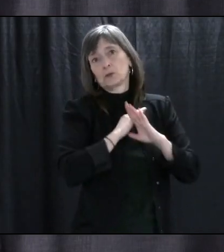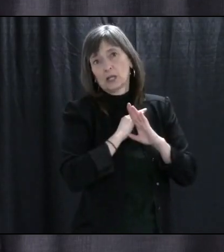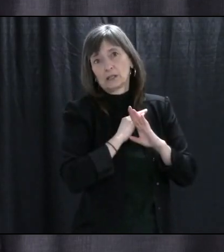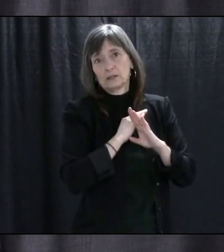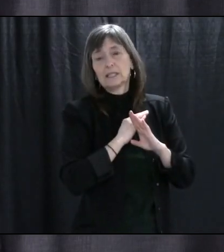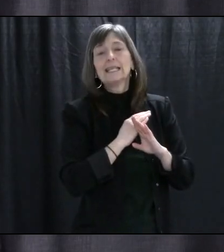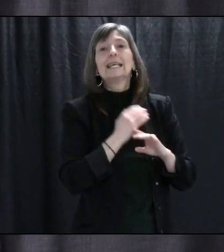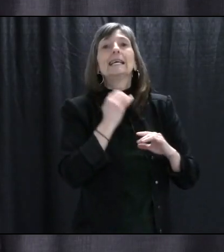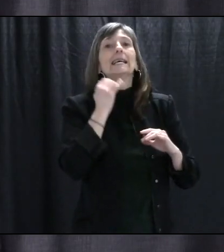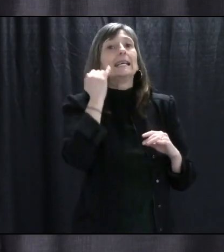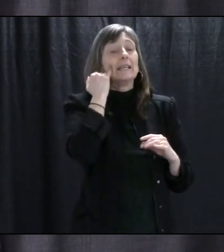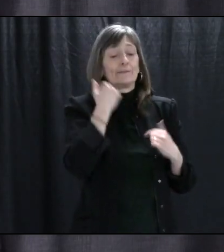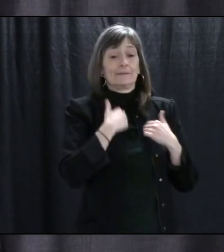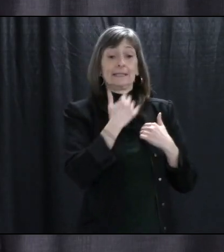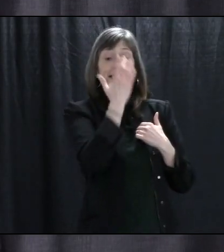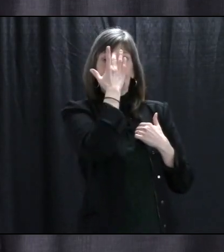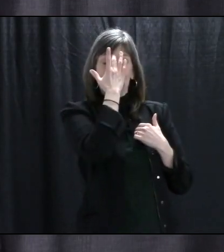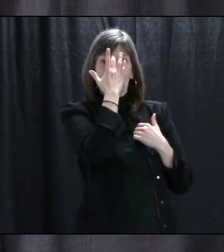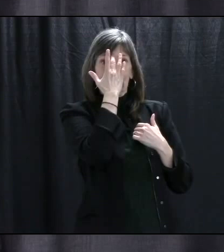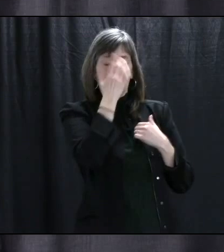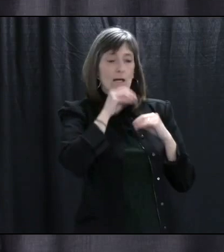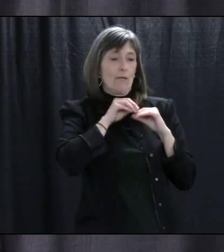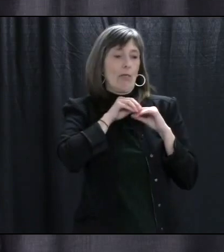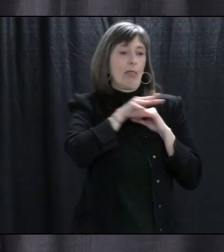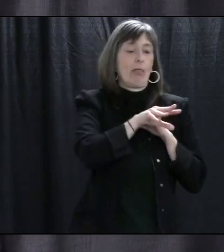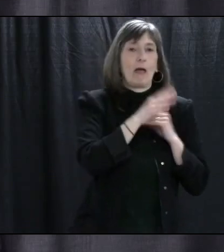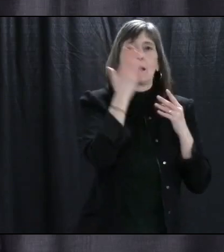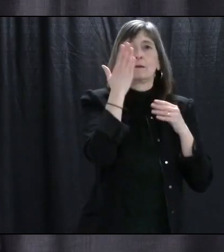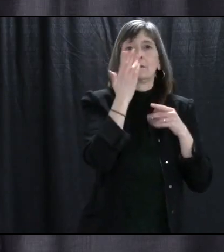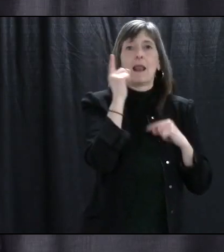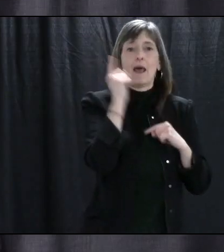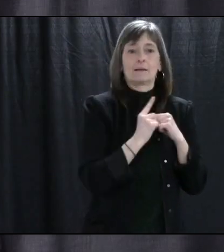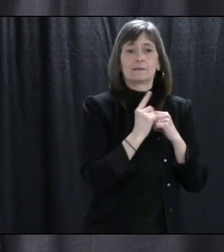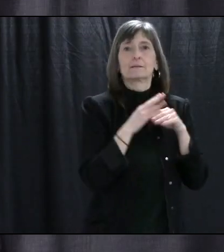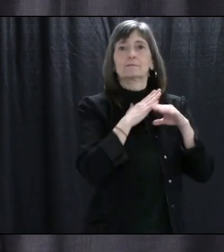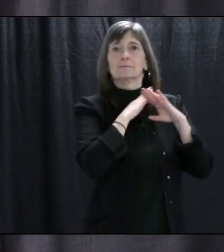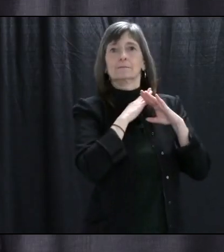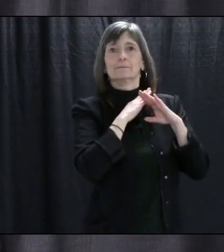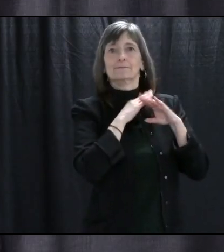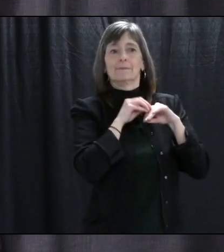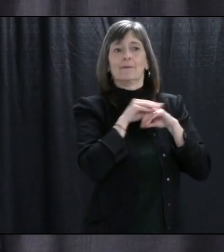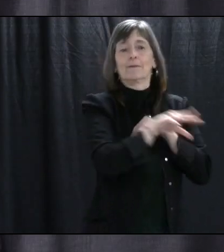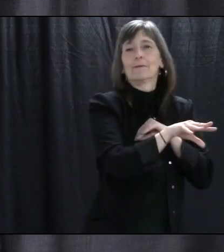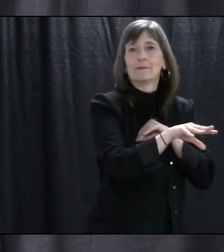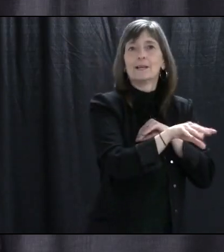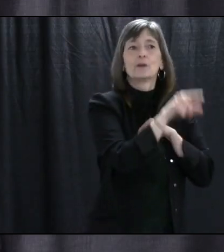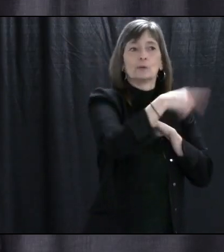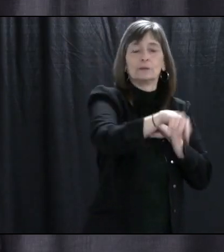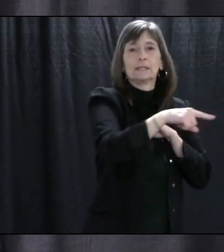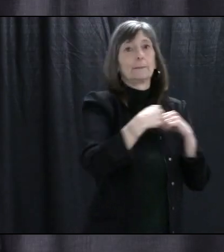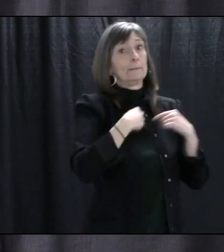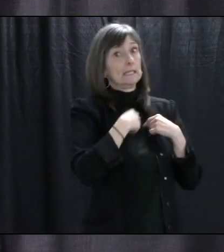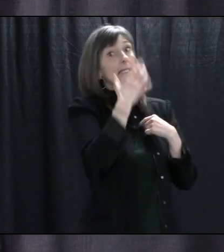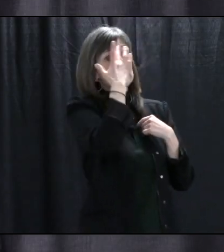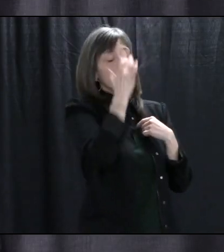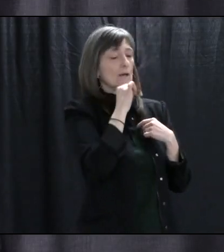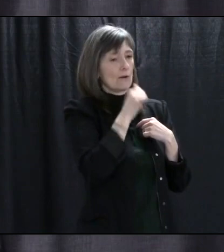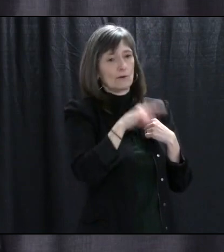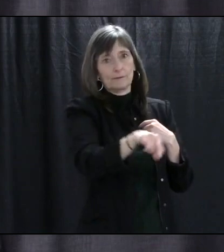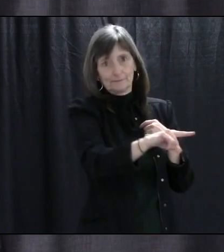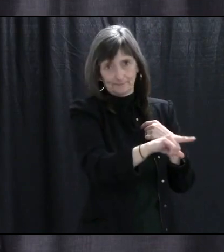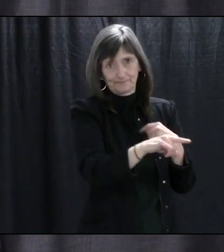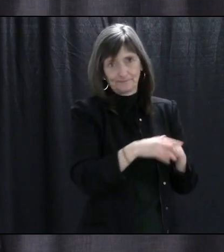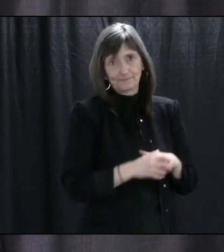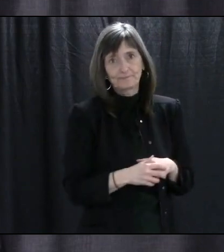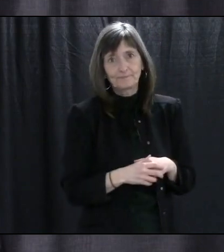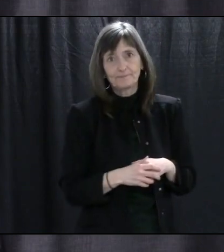others around you by preventing your respiratory droplets from contaminating others or landing on surfaces,